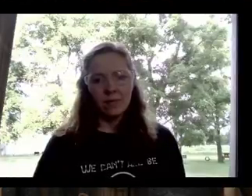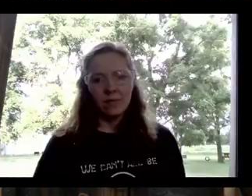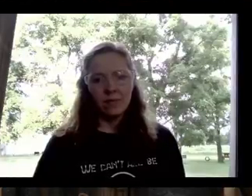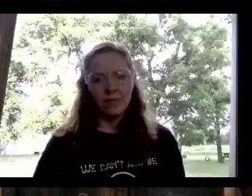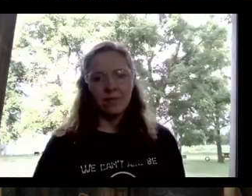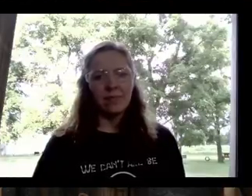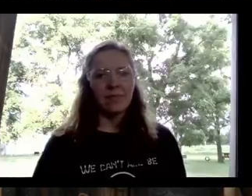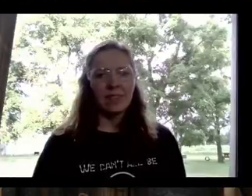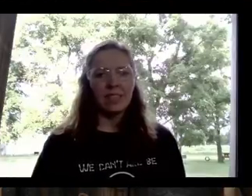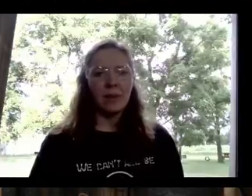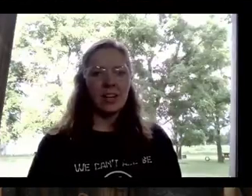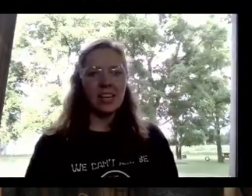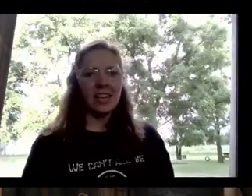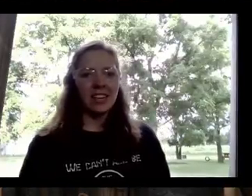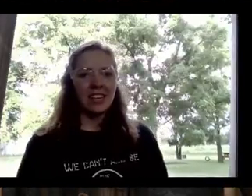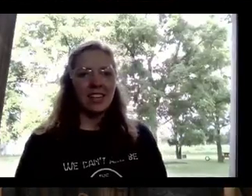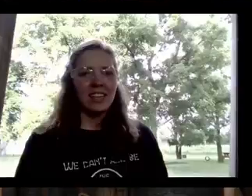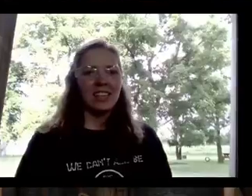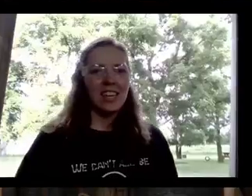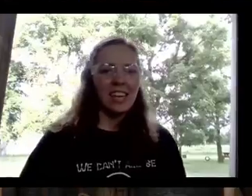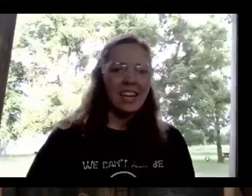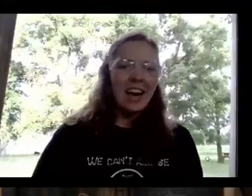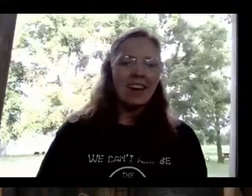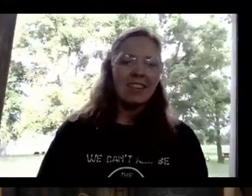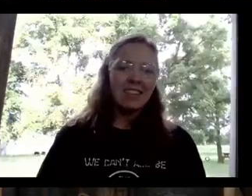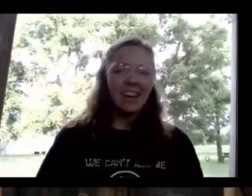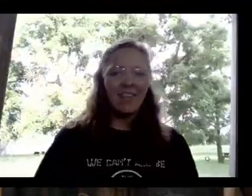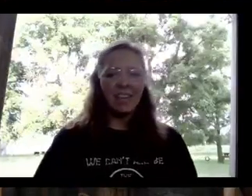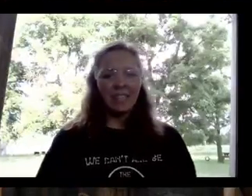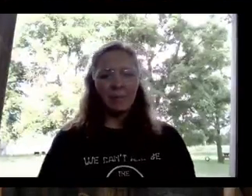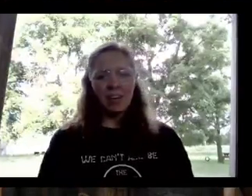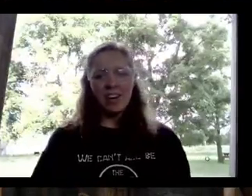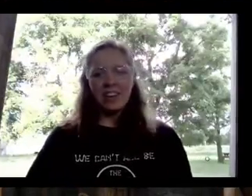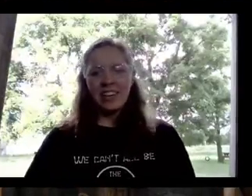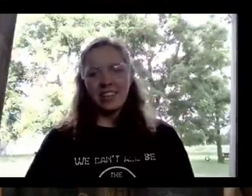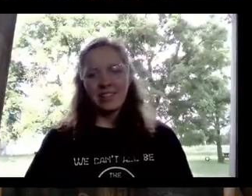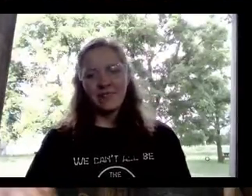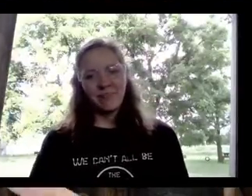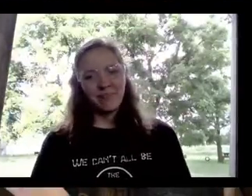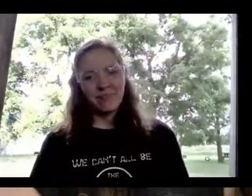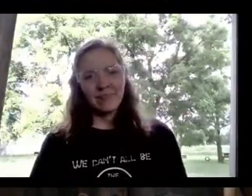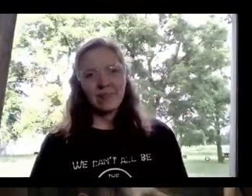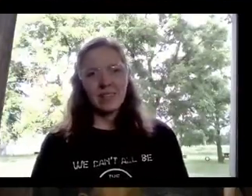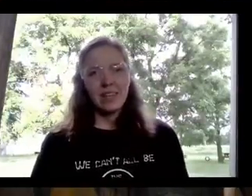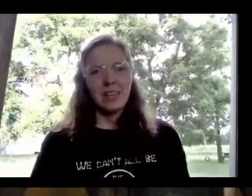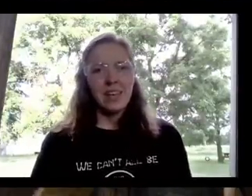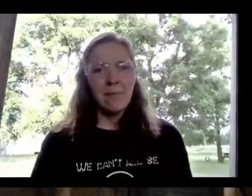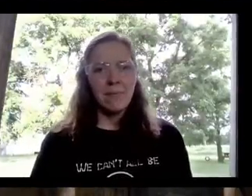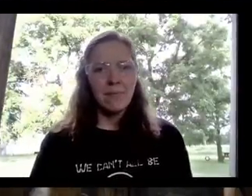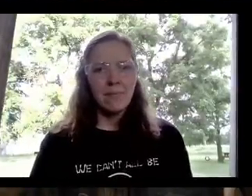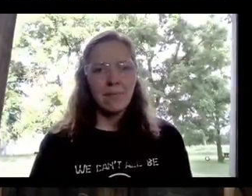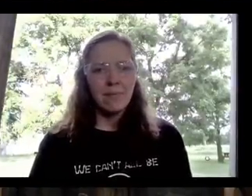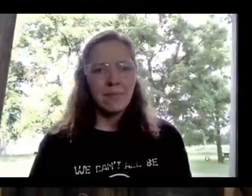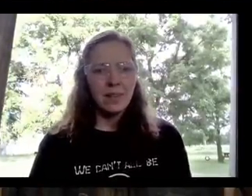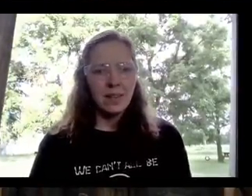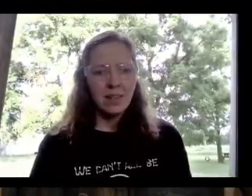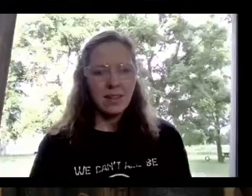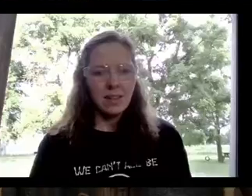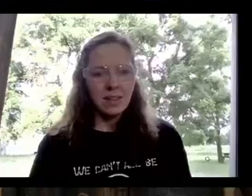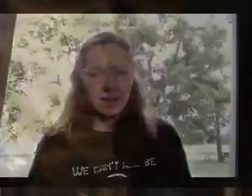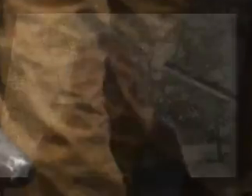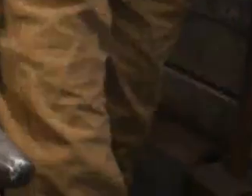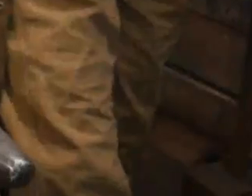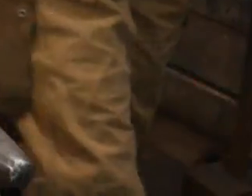get sparky. Overly hot. Can't get it. Can't have it get sparky on you. All right, ready? Yep. It's gonna be a